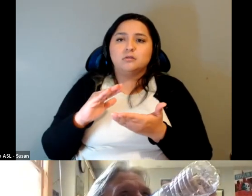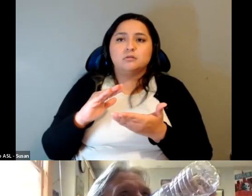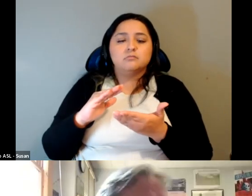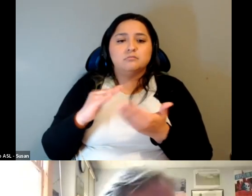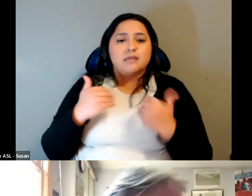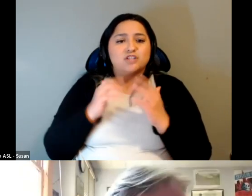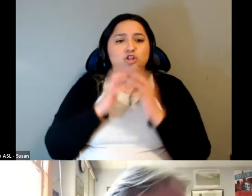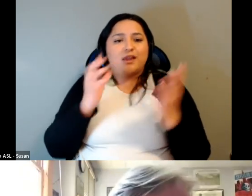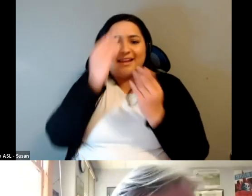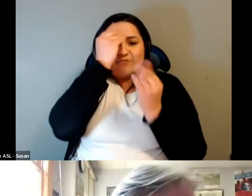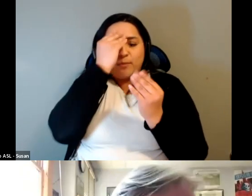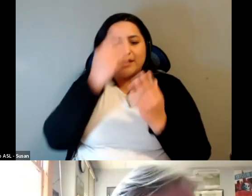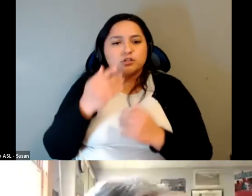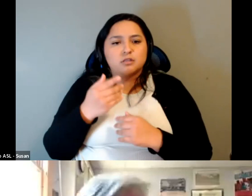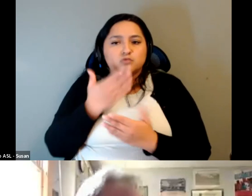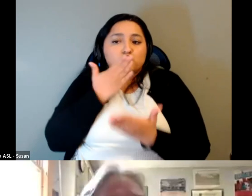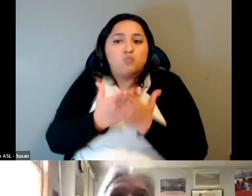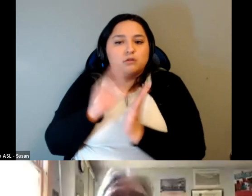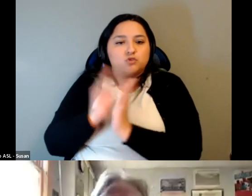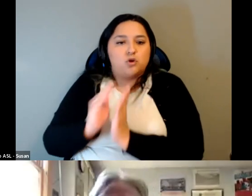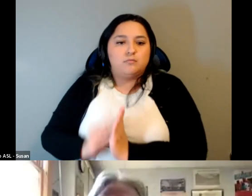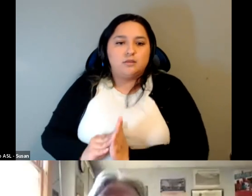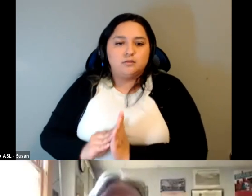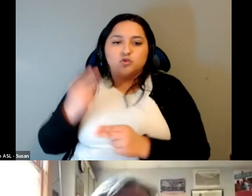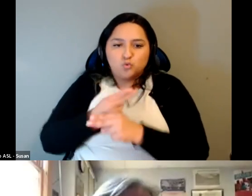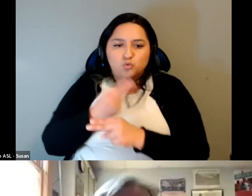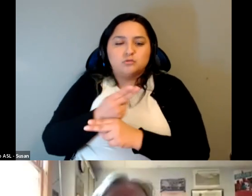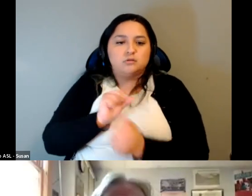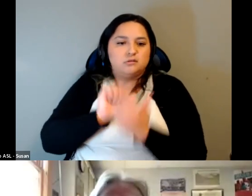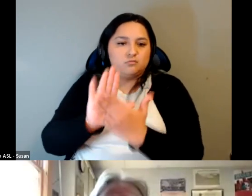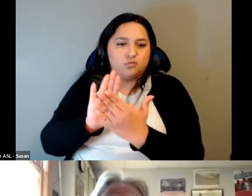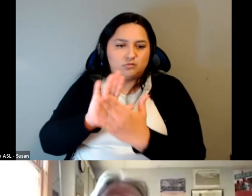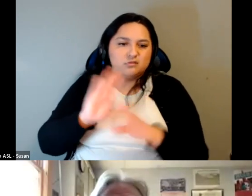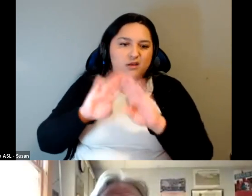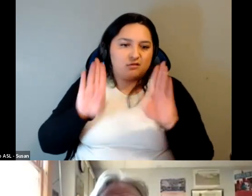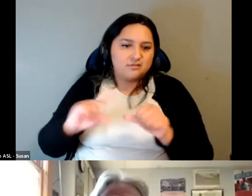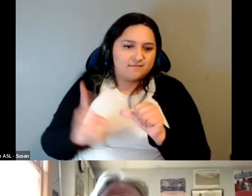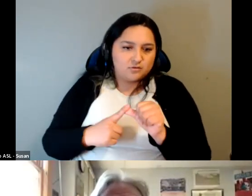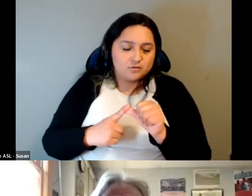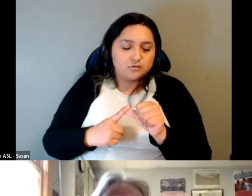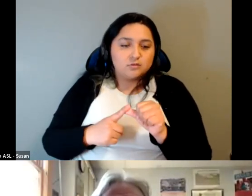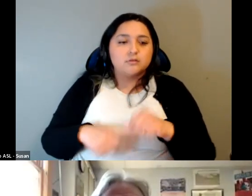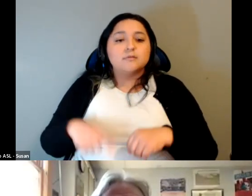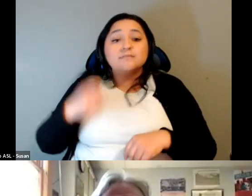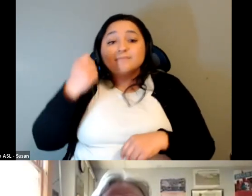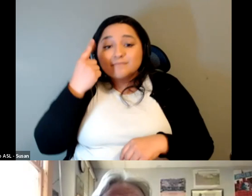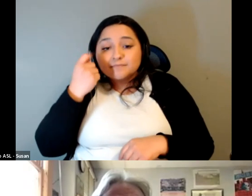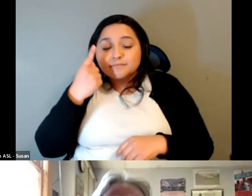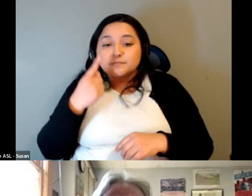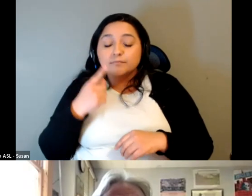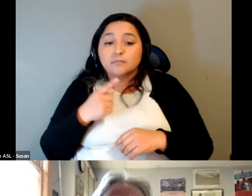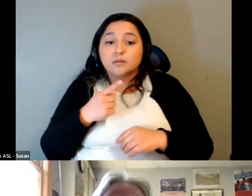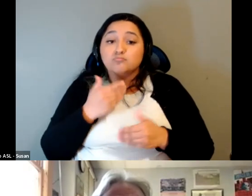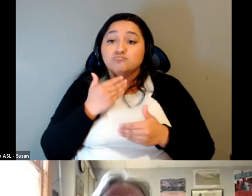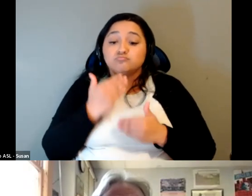documented. I think that what is really important to note though is that it's one thing to go through a training program, it's another thing